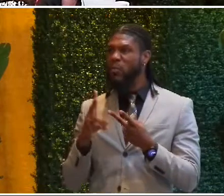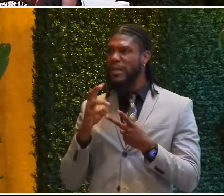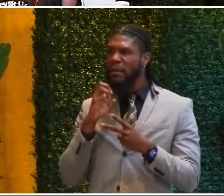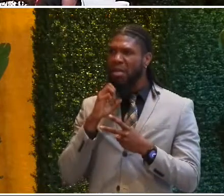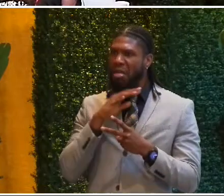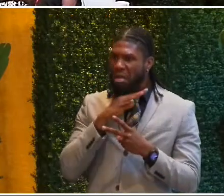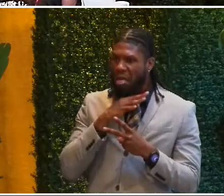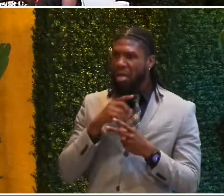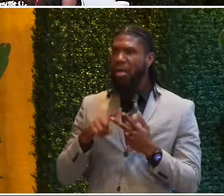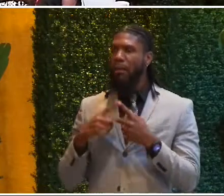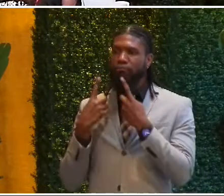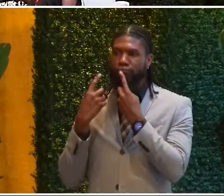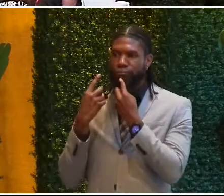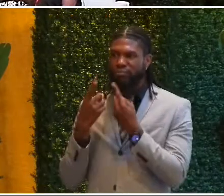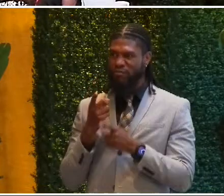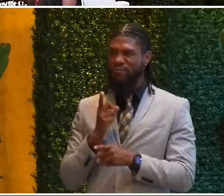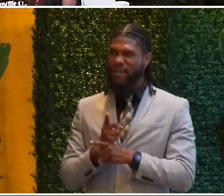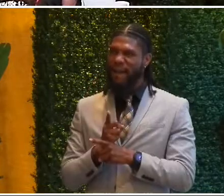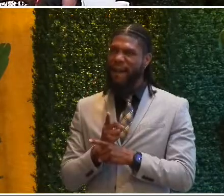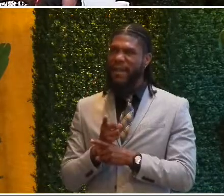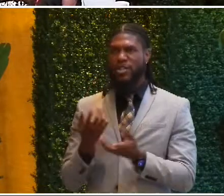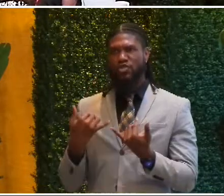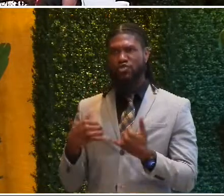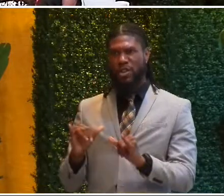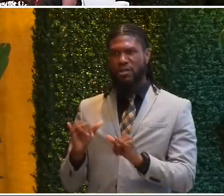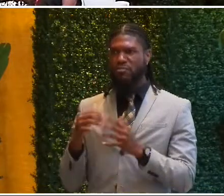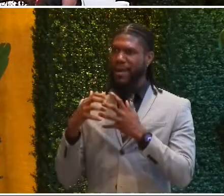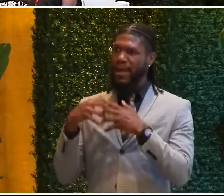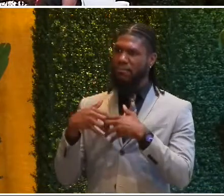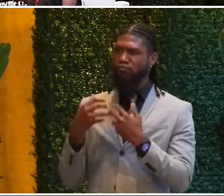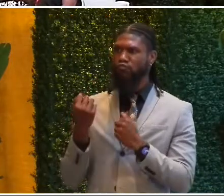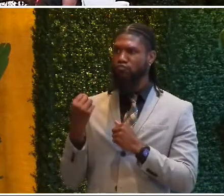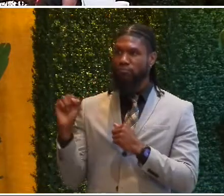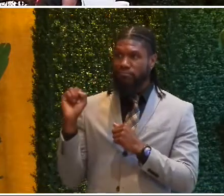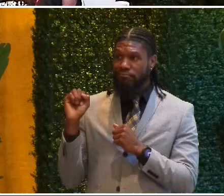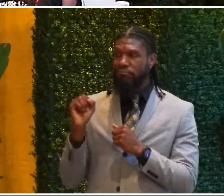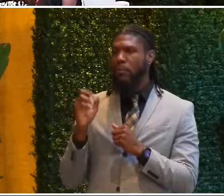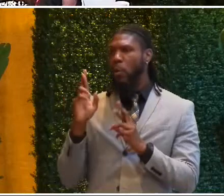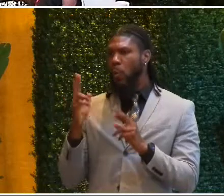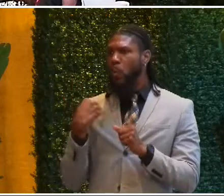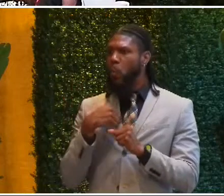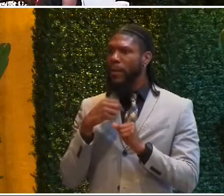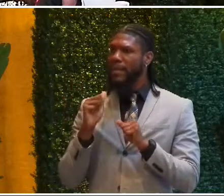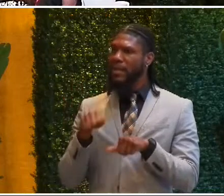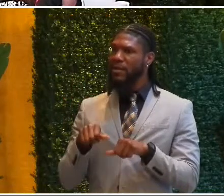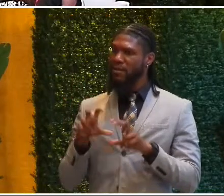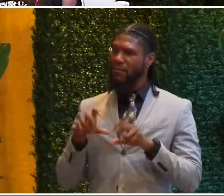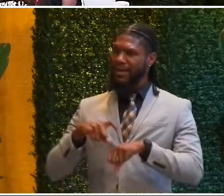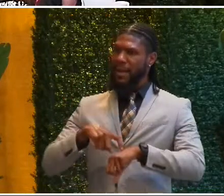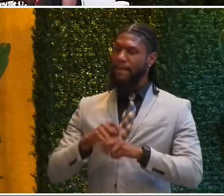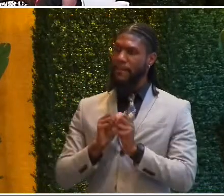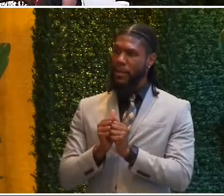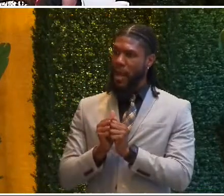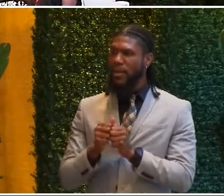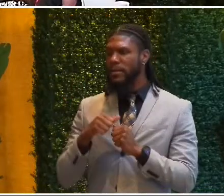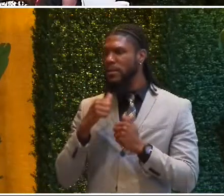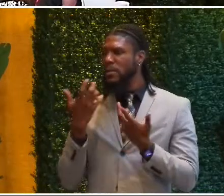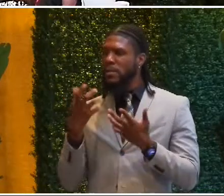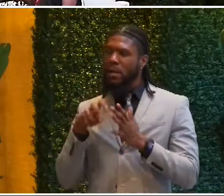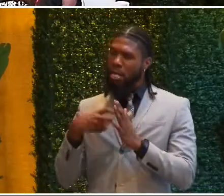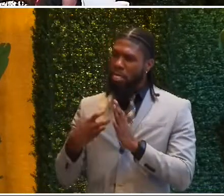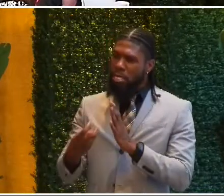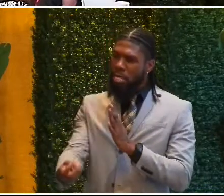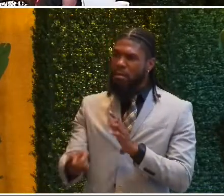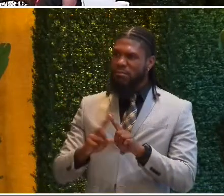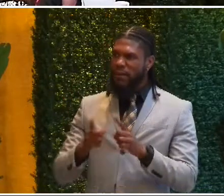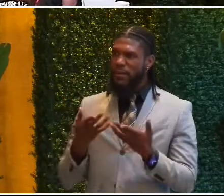boring, right? And I'm really hoping that we can spend the next 45 minutes to be in that dirt together, right? And see what might sprout up between